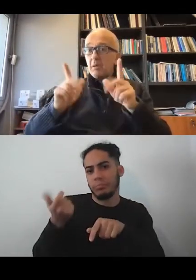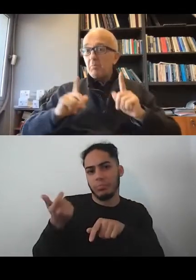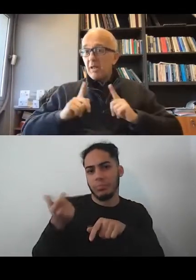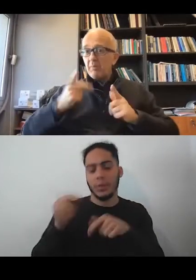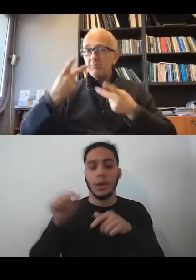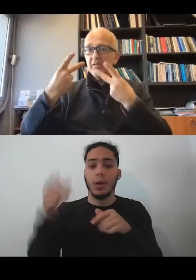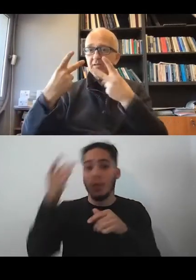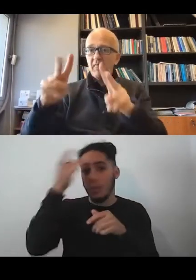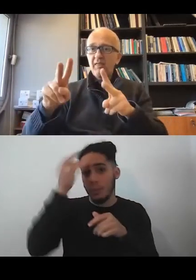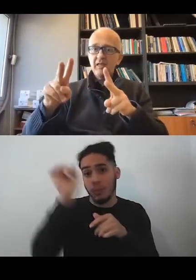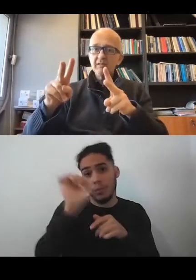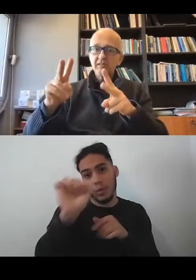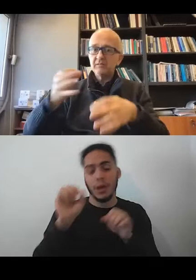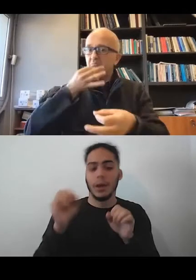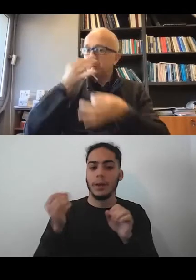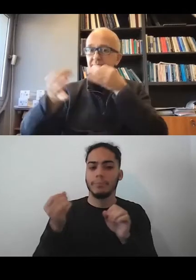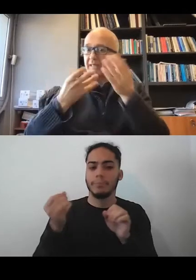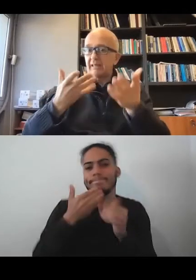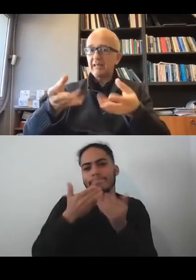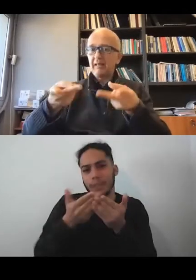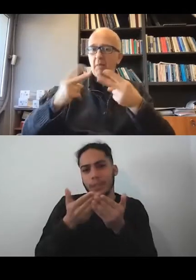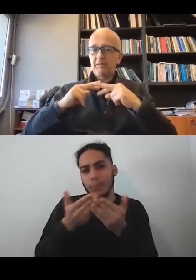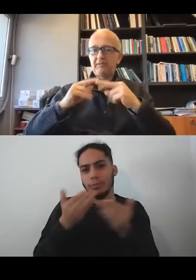are very, very welcome.